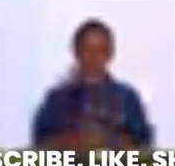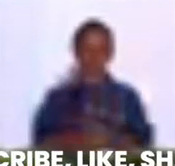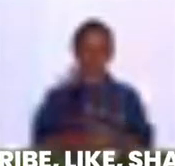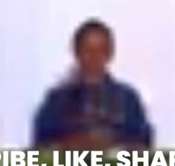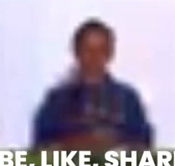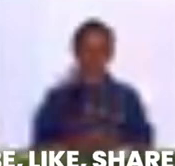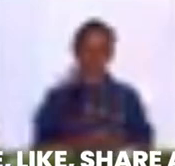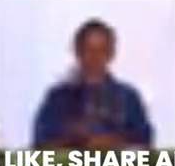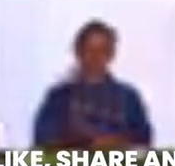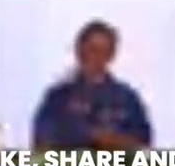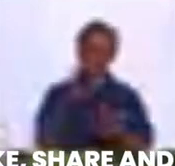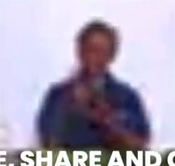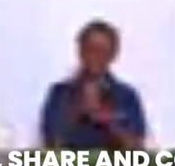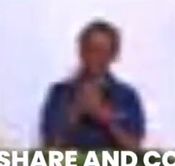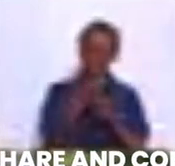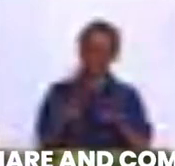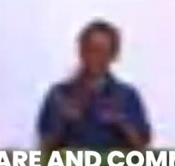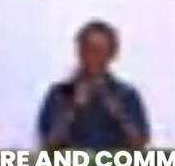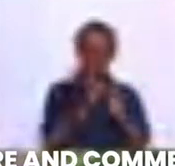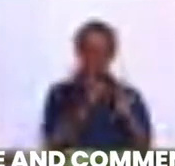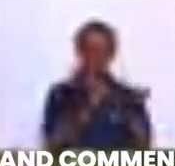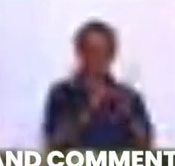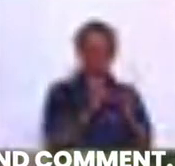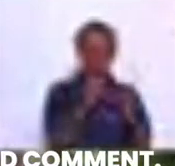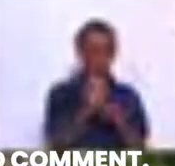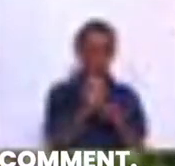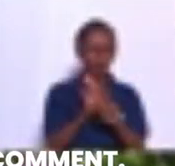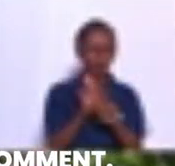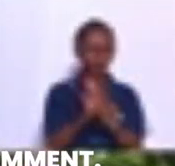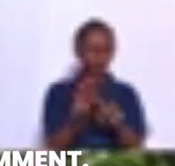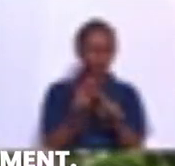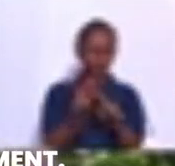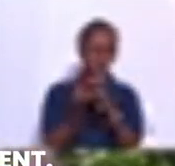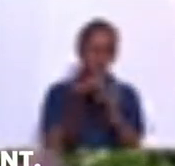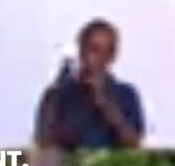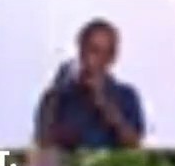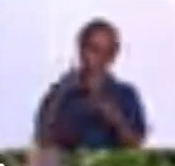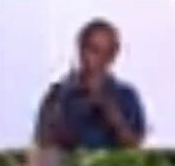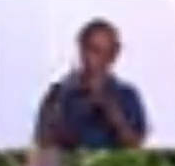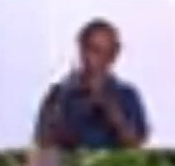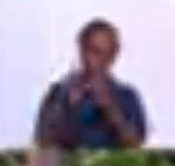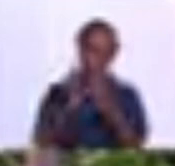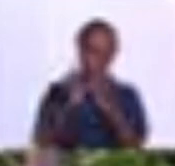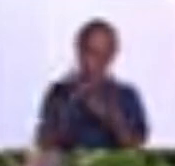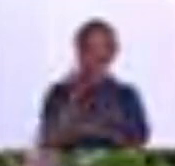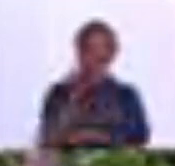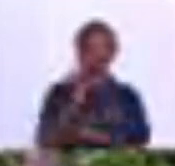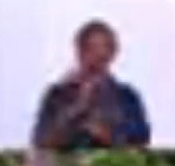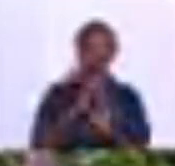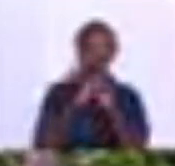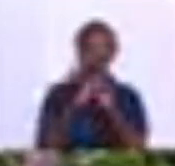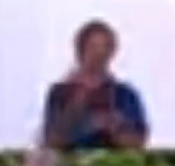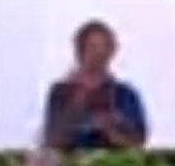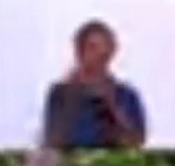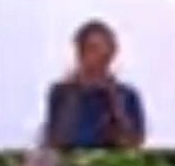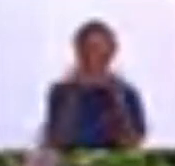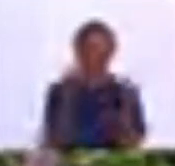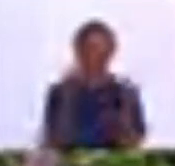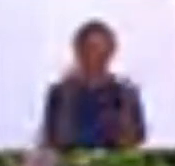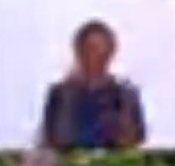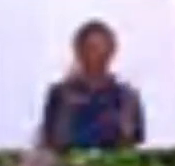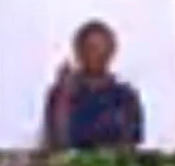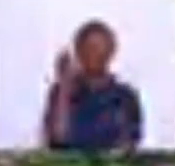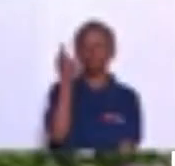Mr. So-and-so, I have this and this. You just talk a lot of things. And then at the end, the man will respond with just a single statement. I got